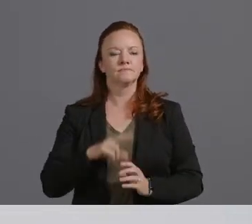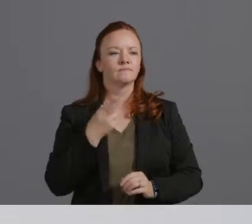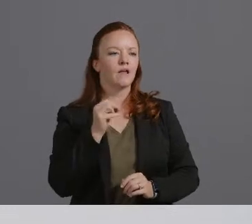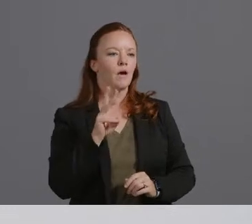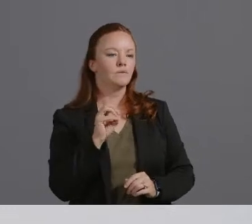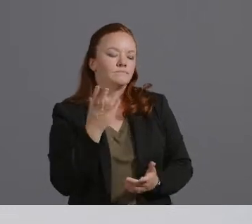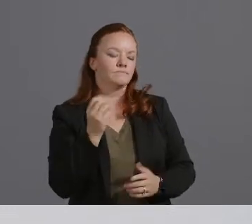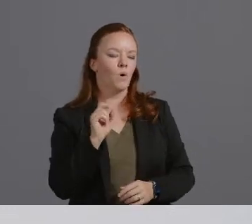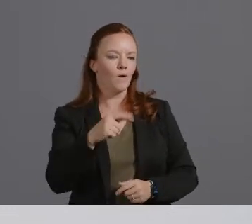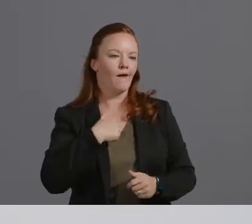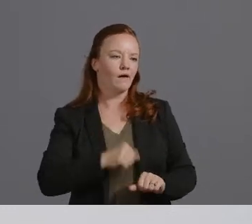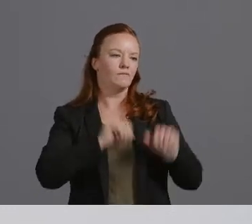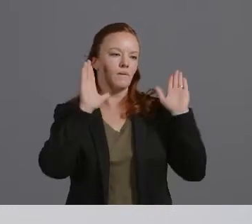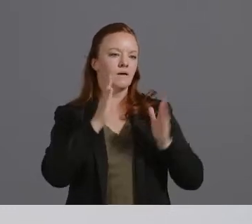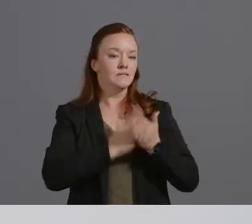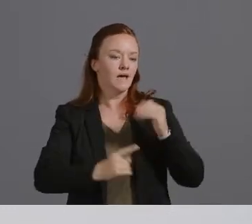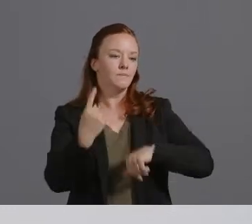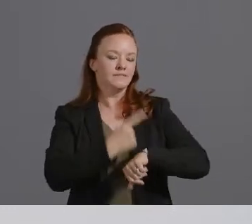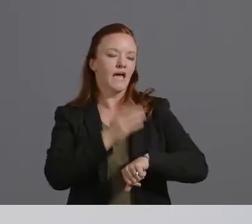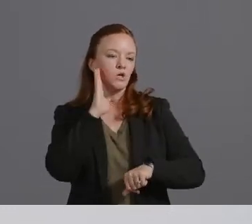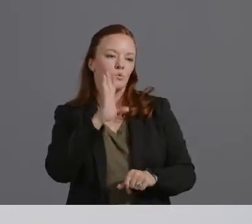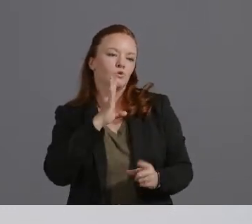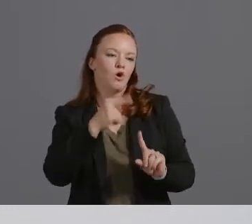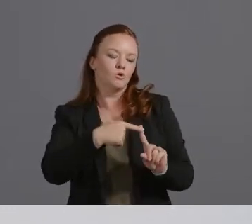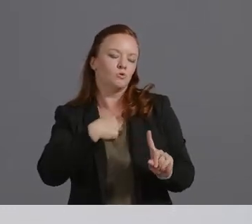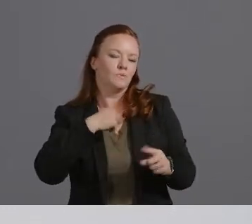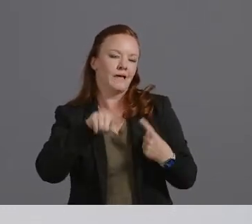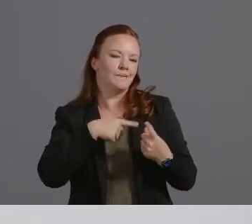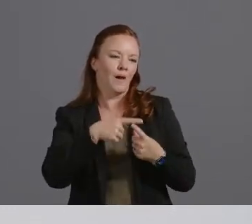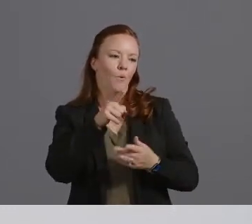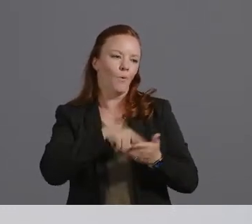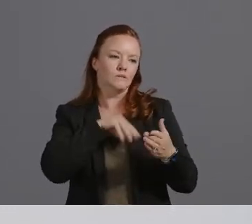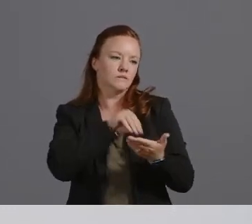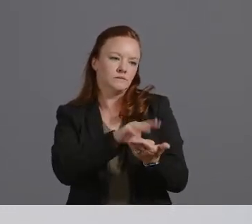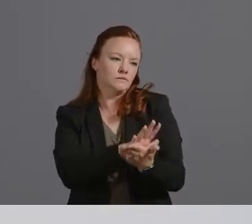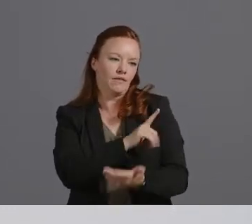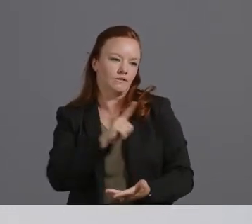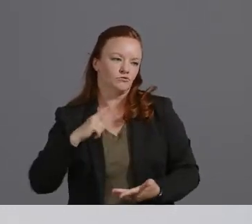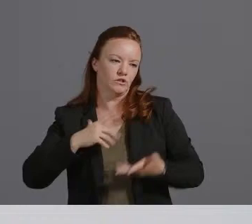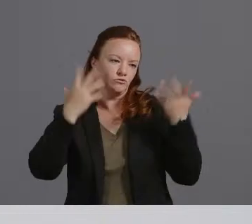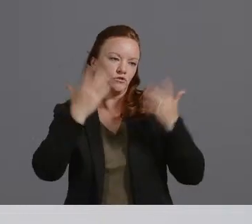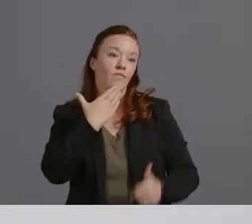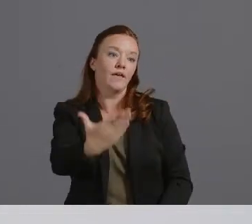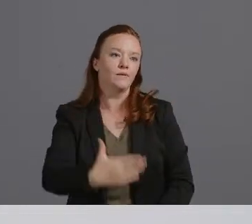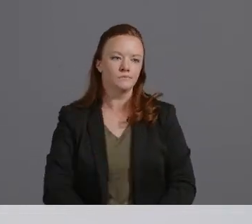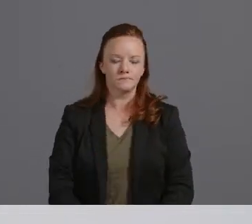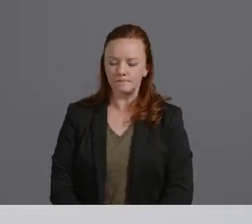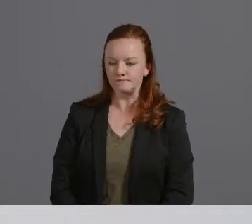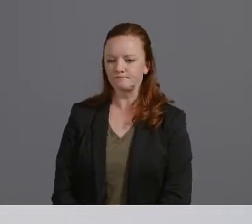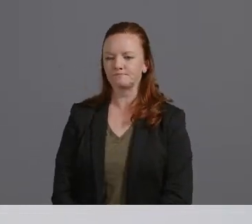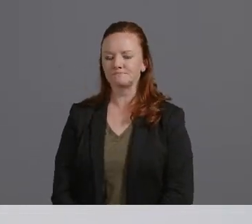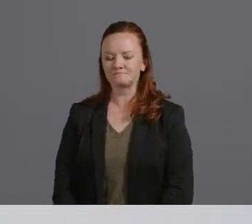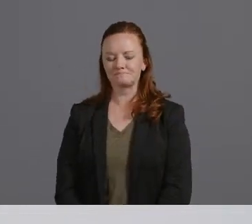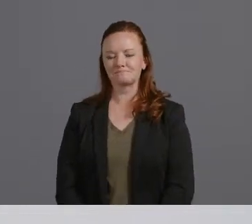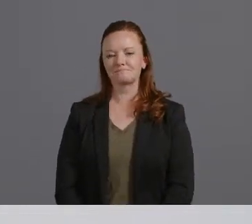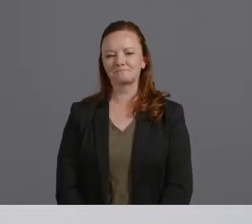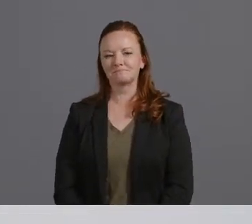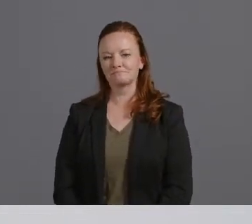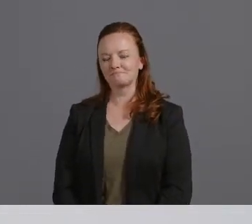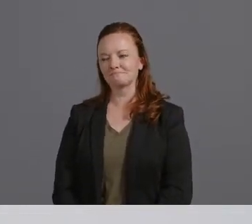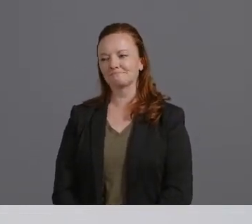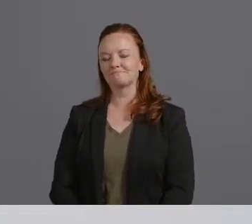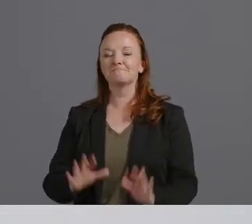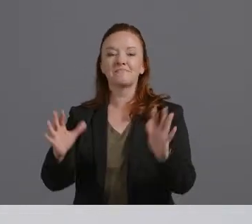Okay, I give up. Someday you're going to talk to me about what's in the legislature. Thank you, guys.